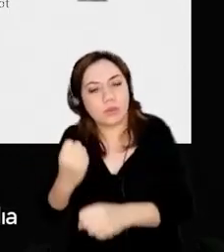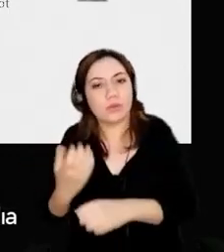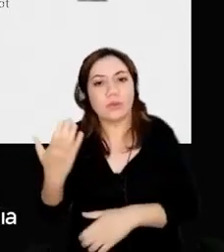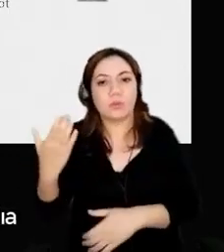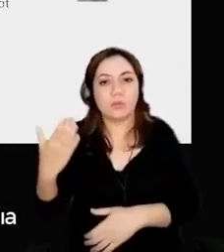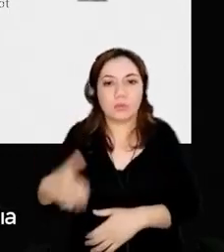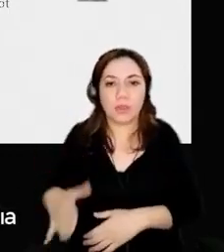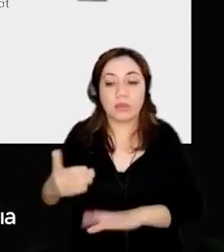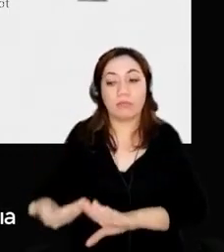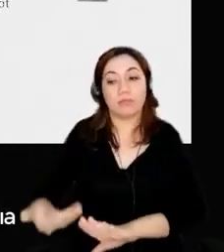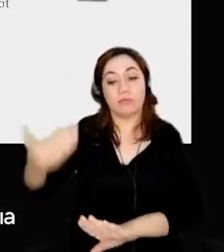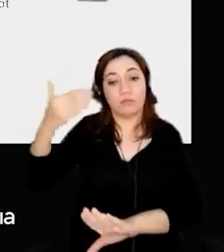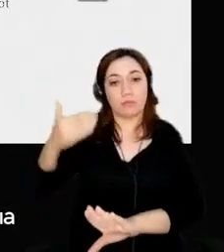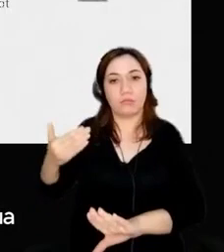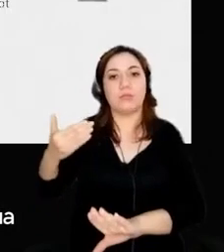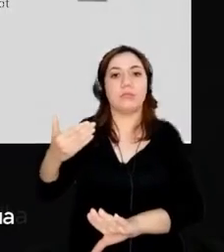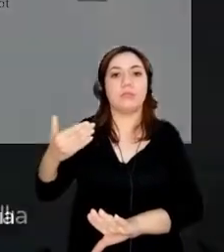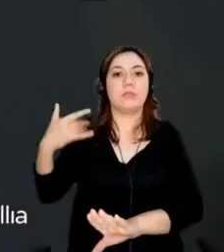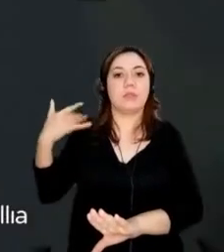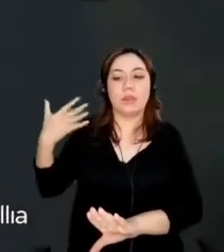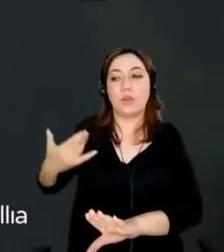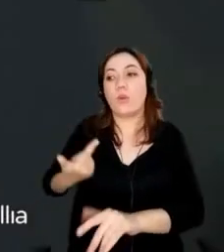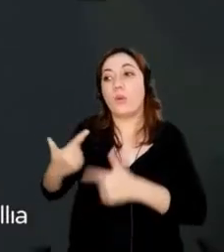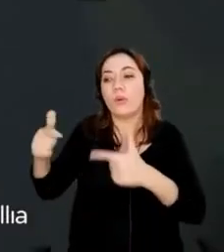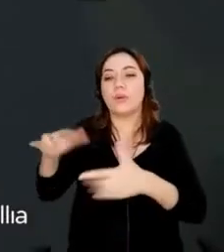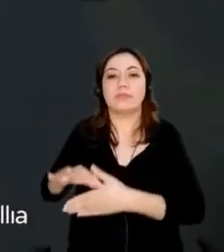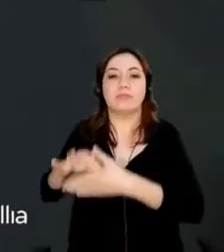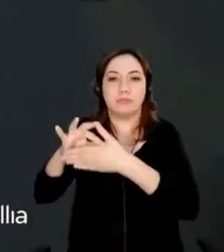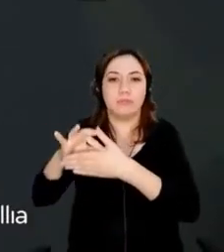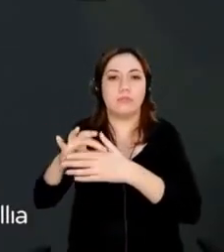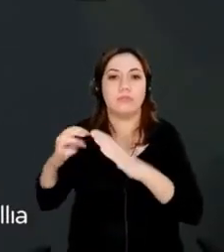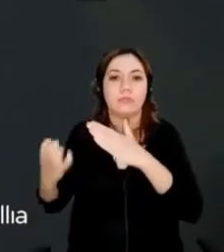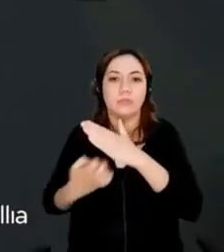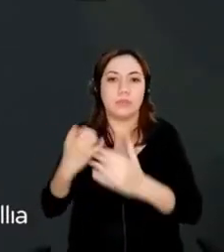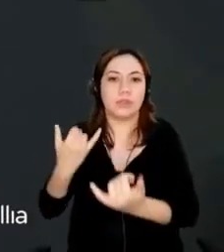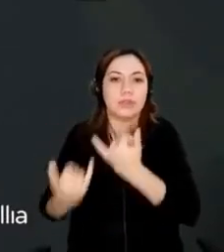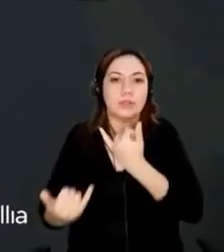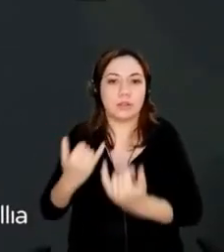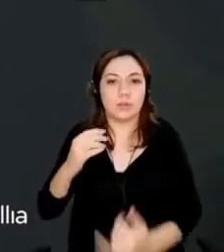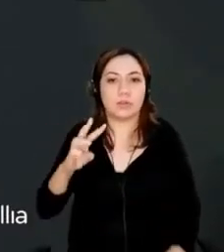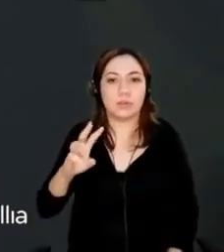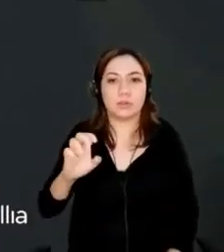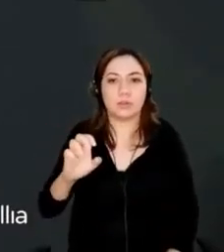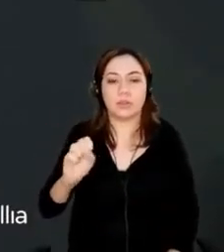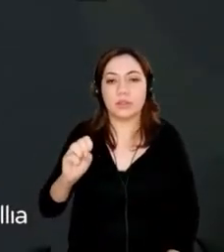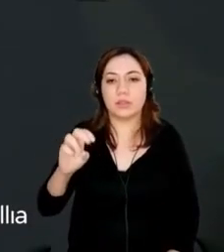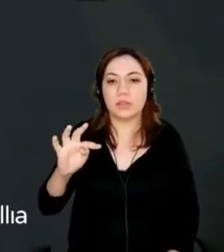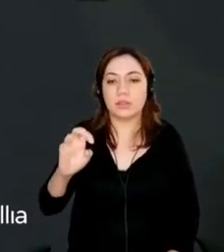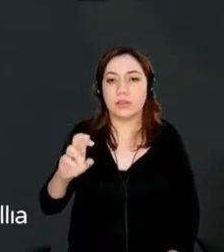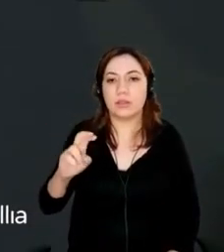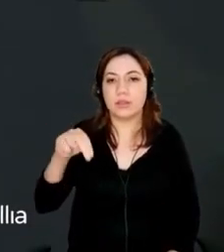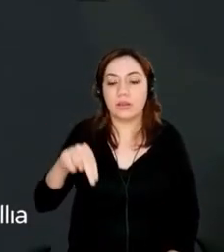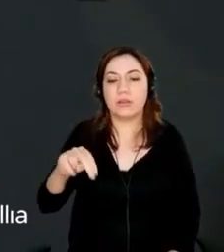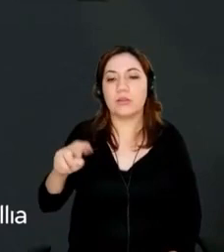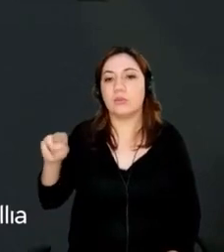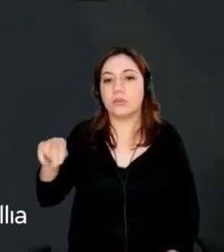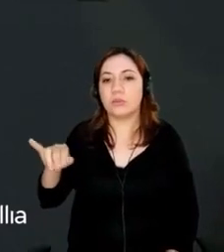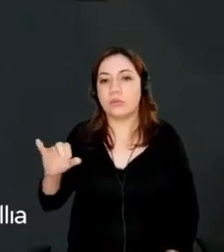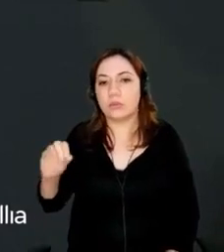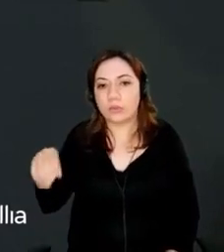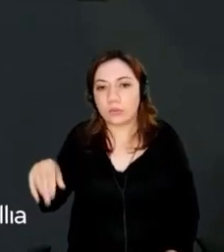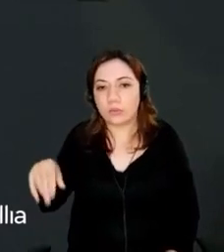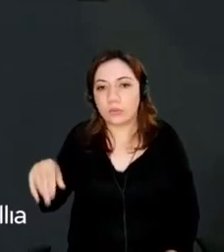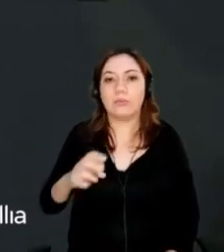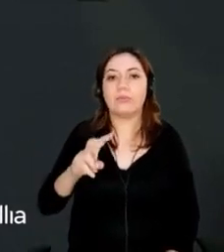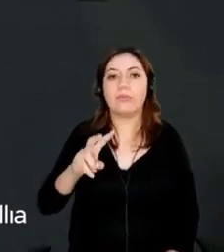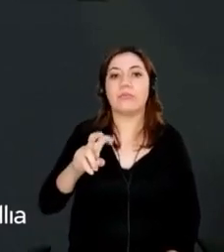other leading companies like Western Union, Verizon, Allegis Group, leading various